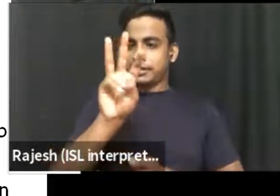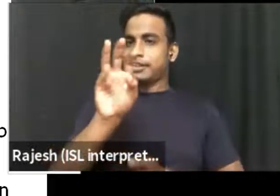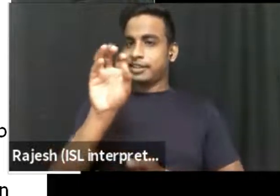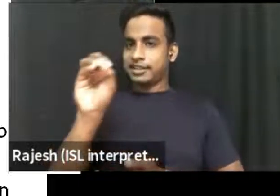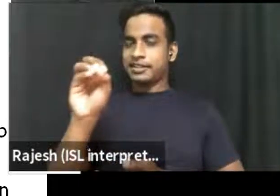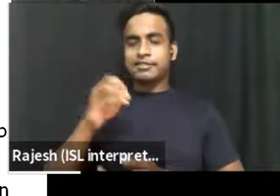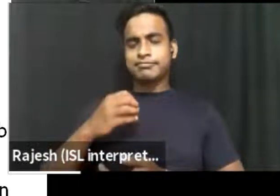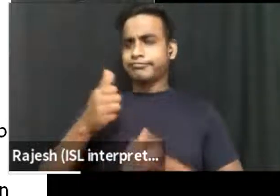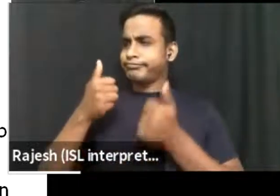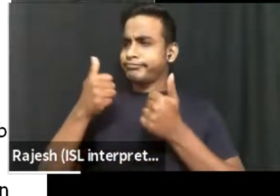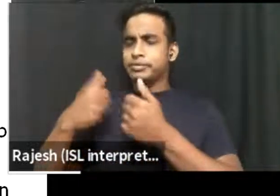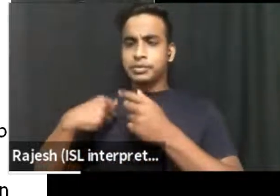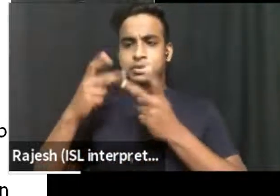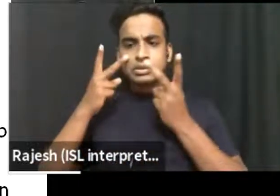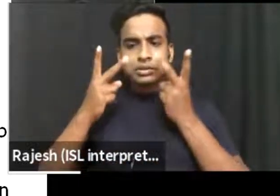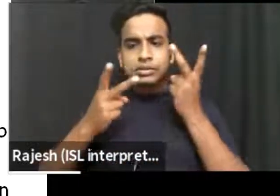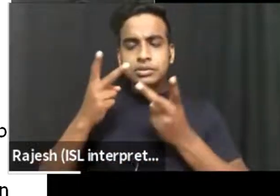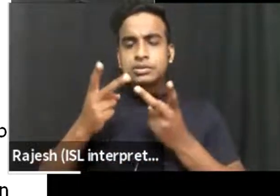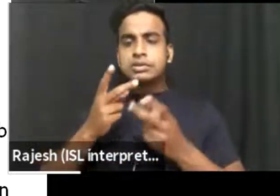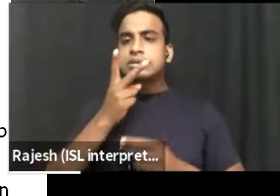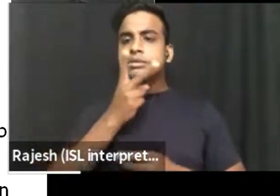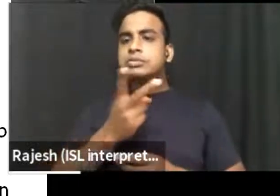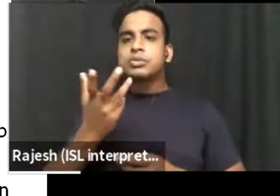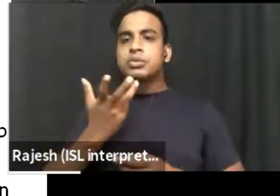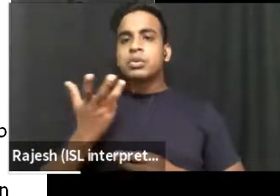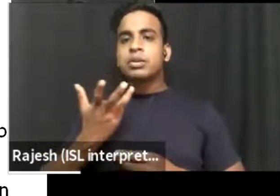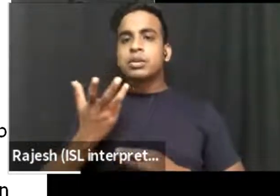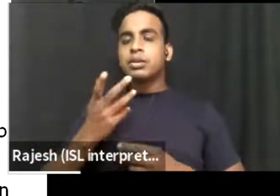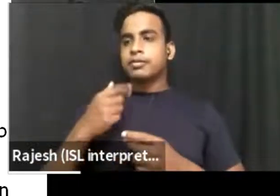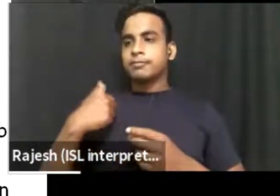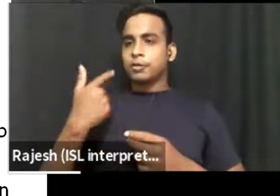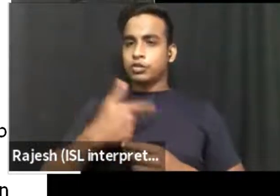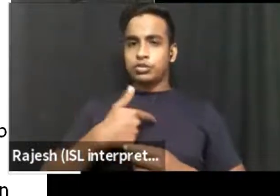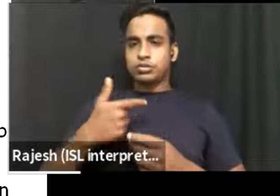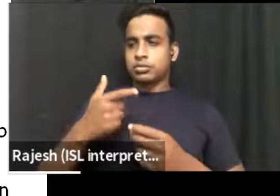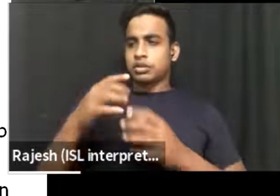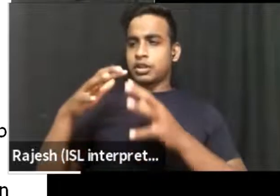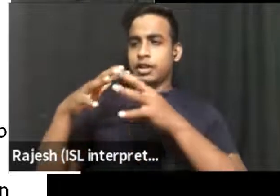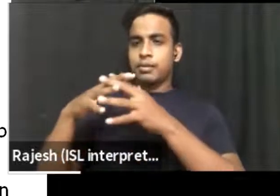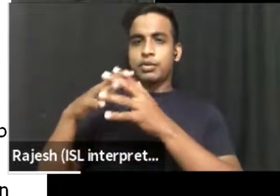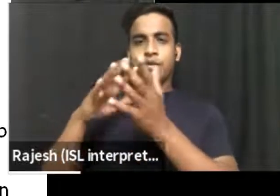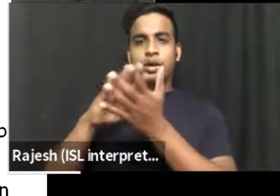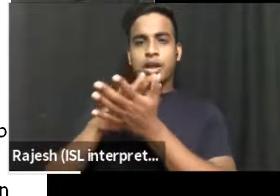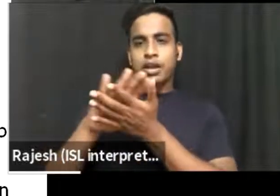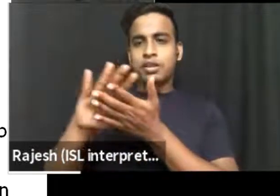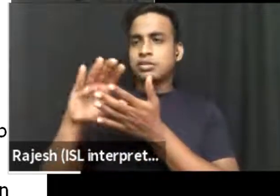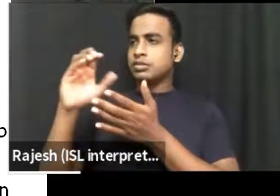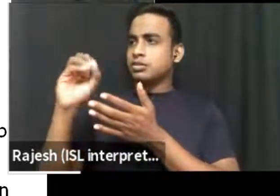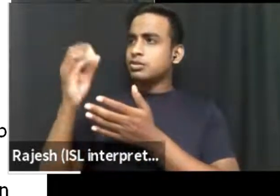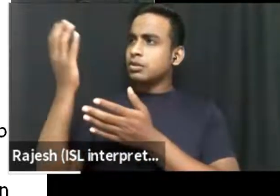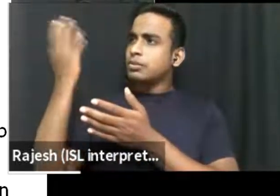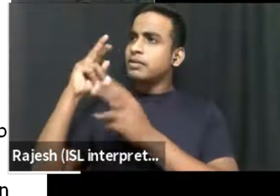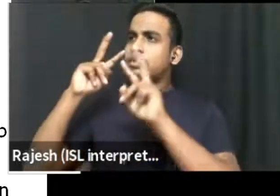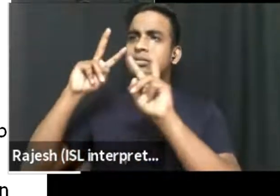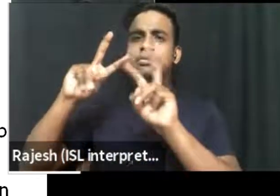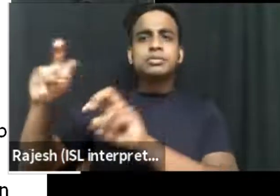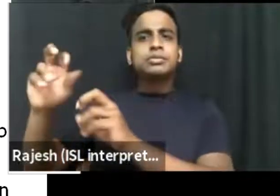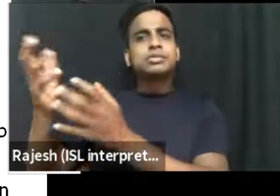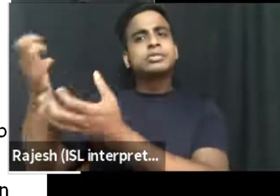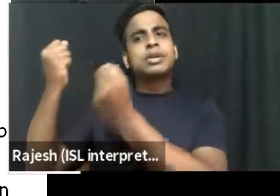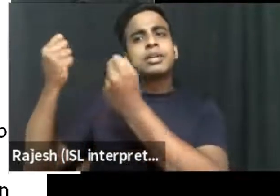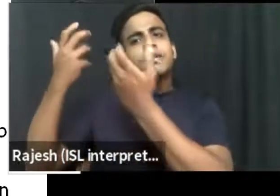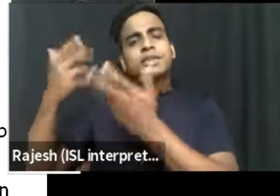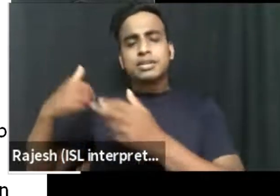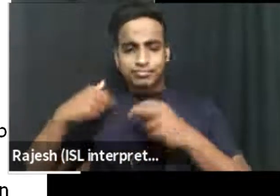we found that almost everything that we wanted, WHO has in some way or the other captured. They continue to